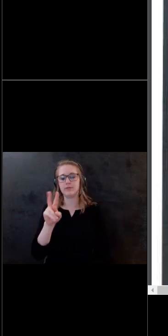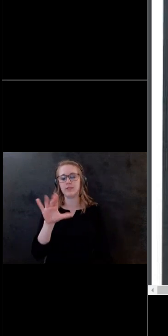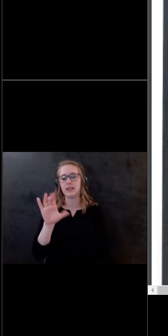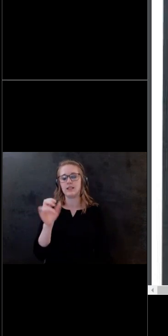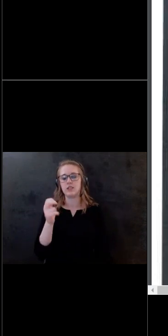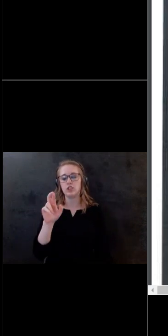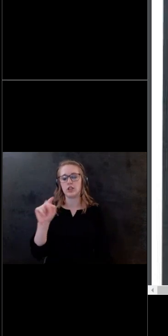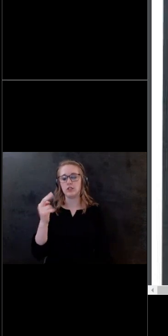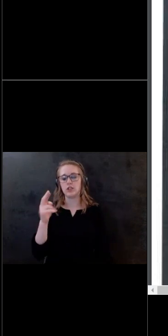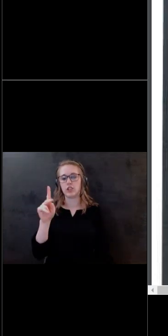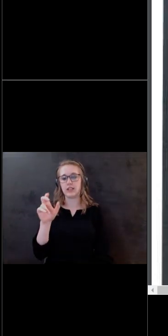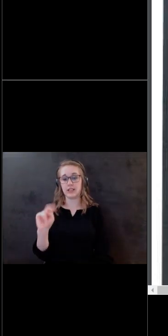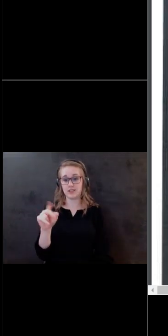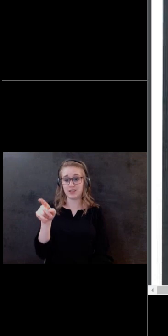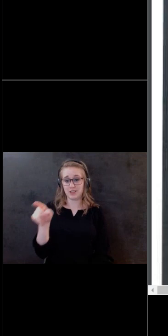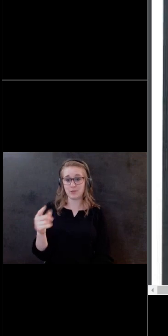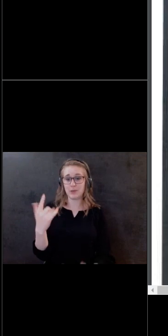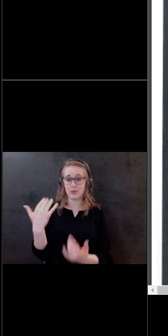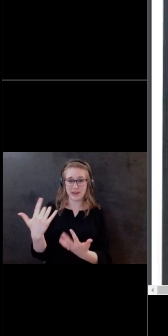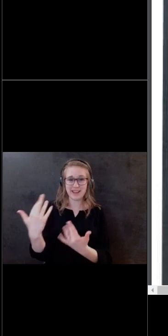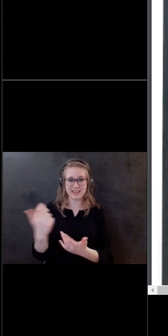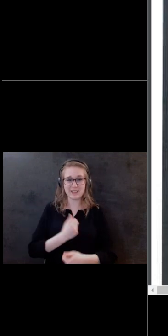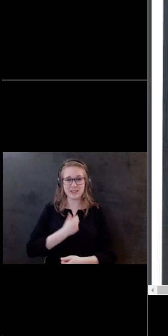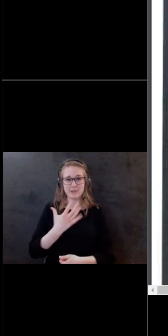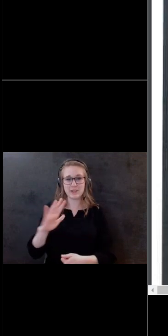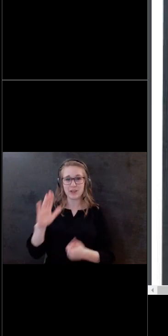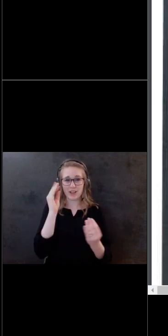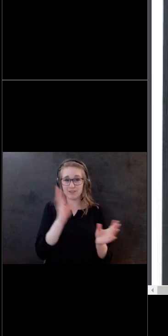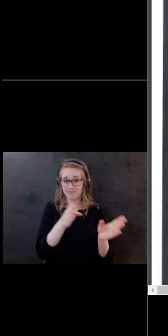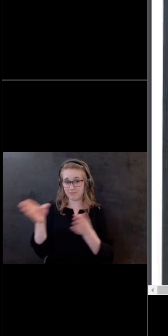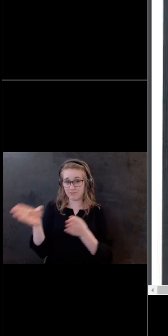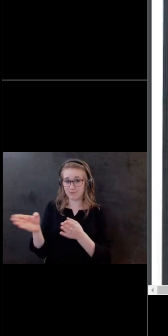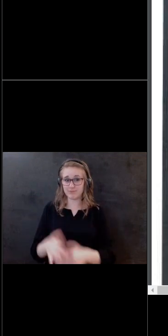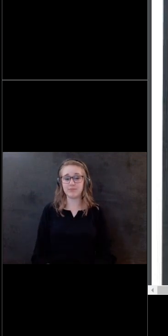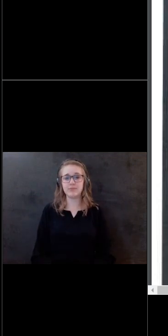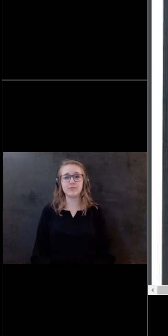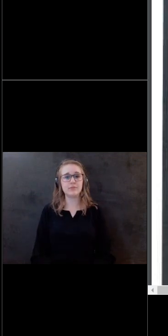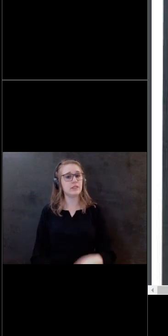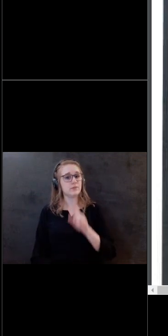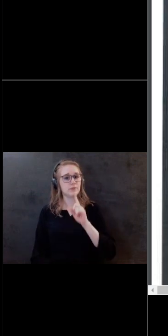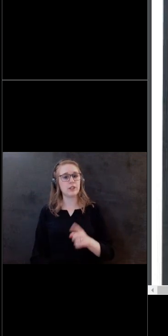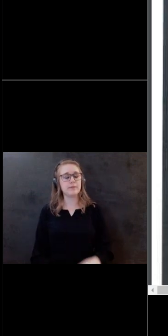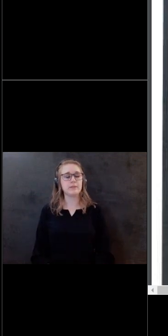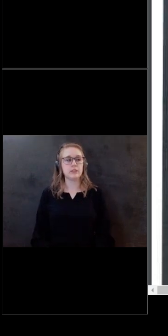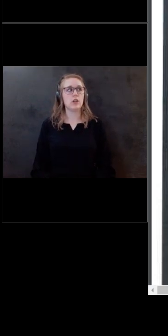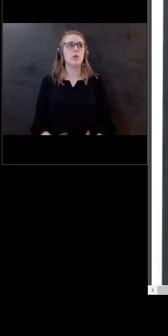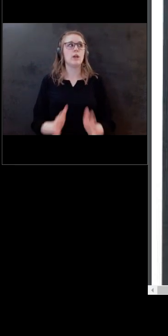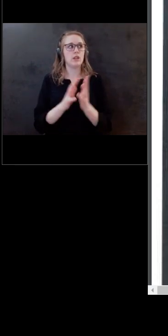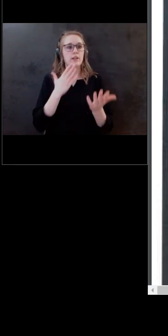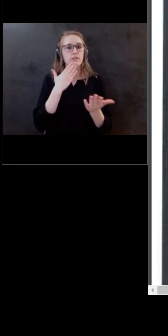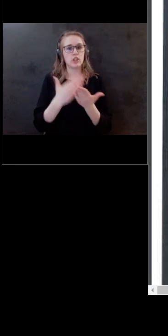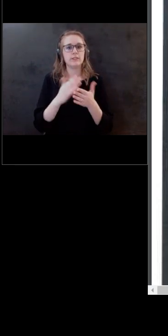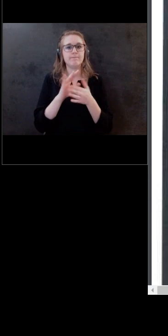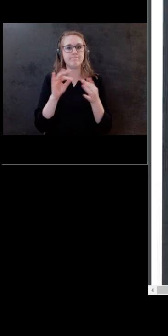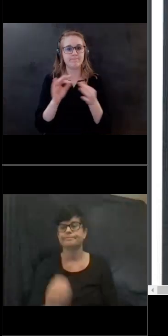time to express your thoughts. Sure. Let's turn to you. So a lot of good stuff has been said already.